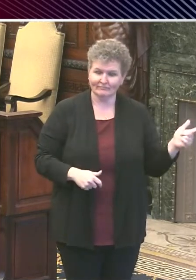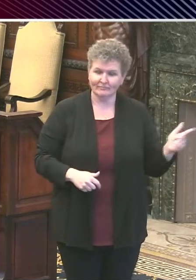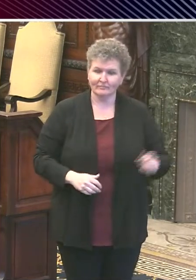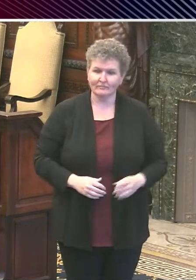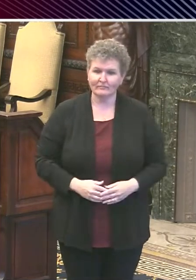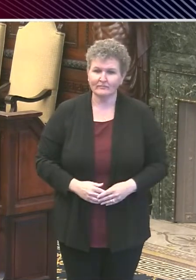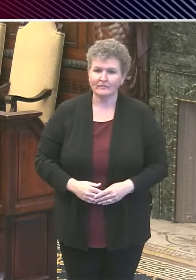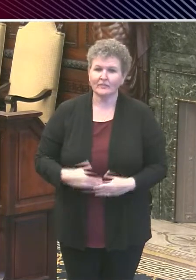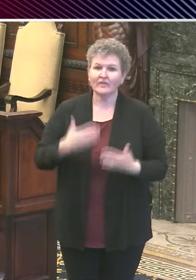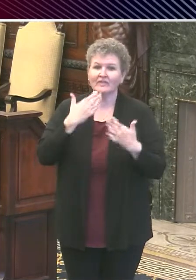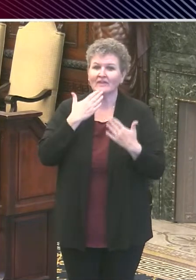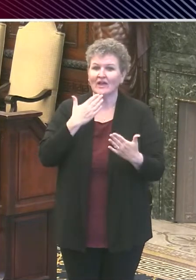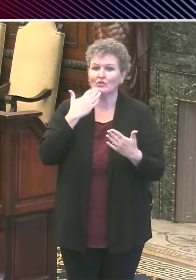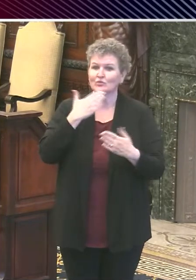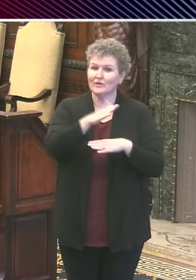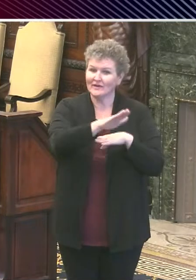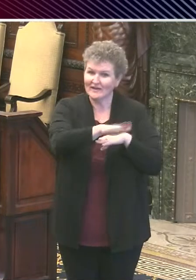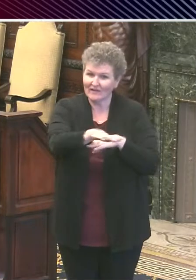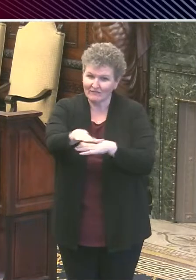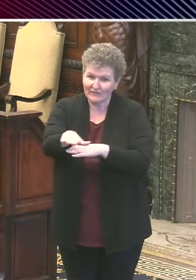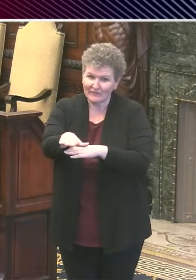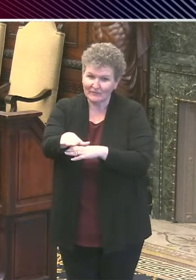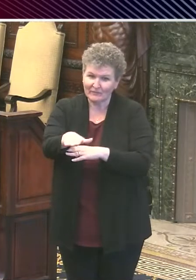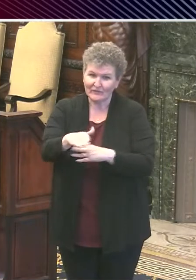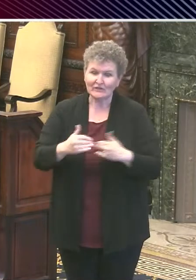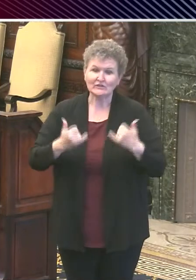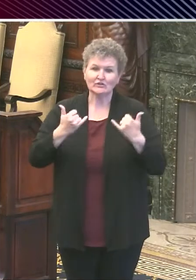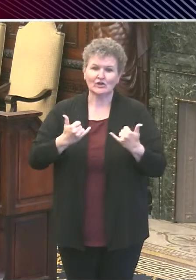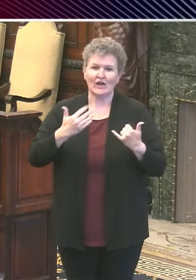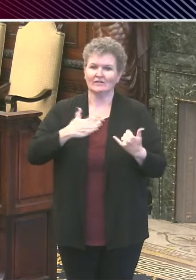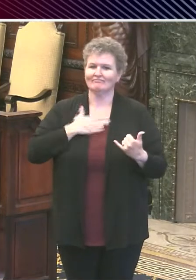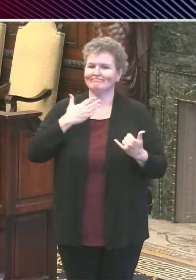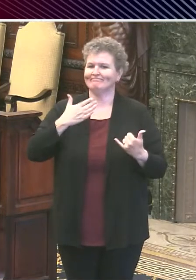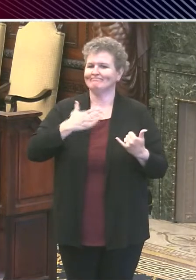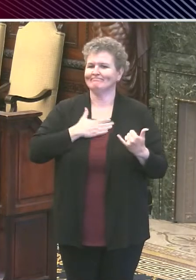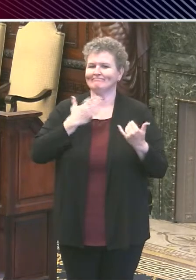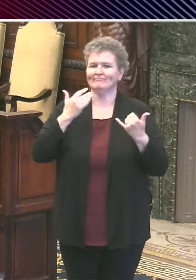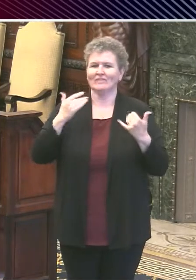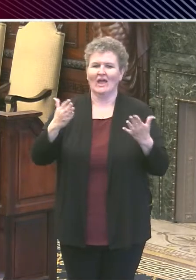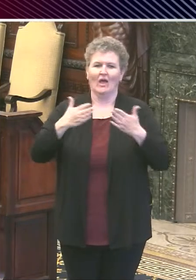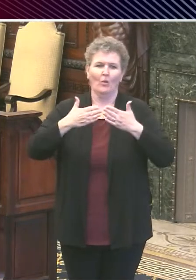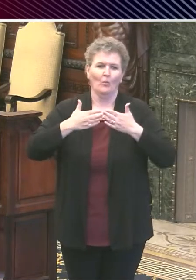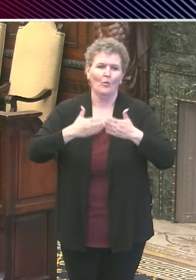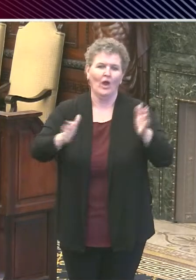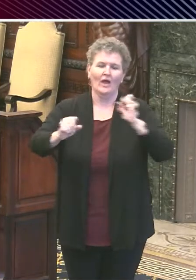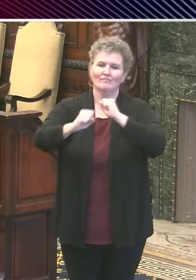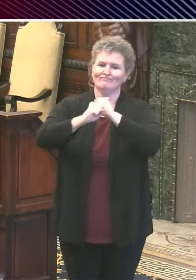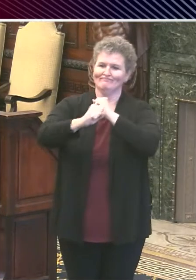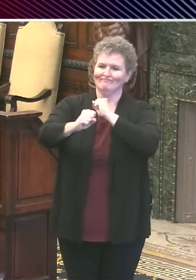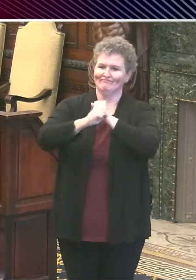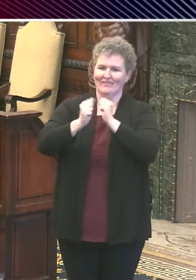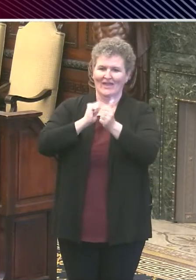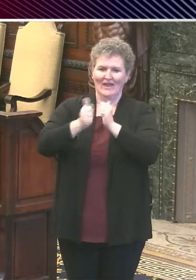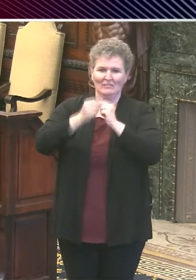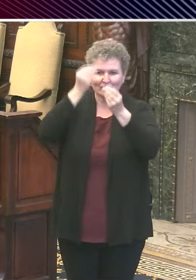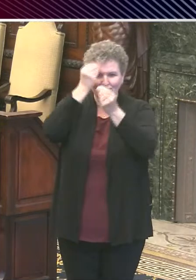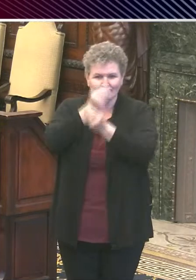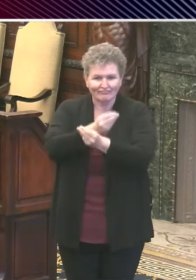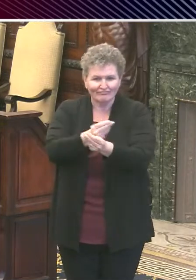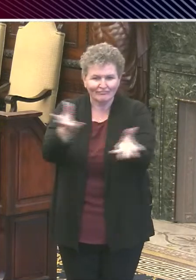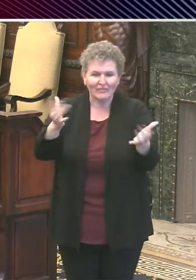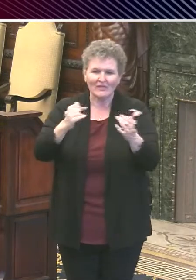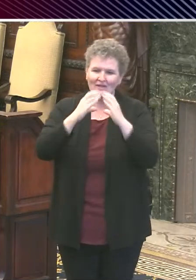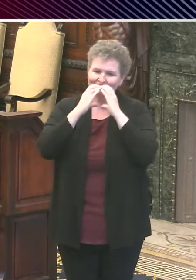and good afternoon to everyone. Today, I'm pleased to announce a new citywide marketing campaign to remind people to wear face masks in public.